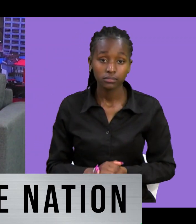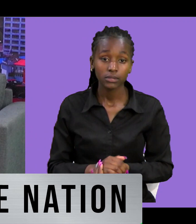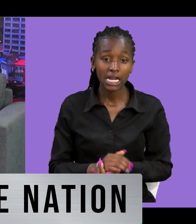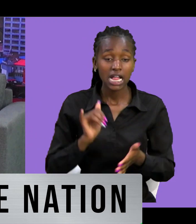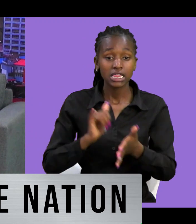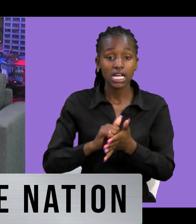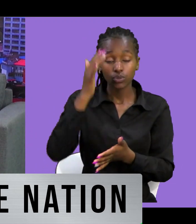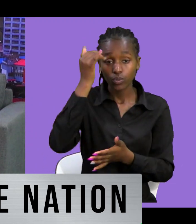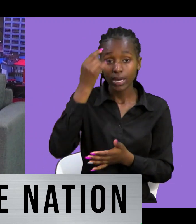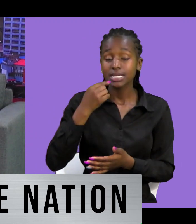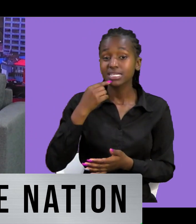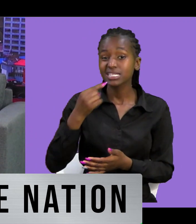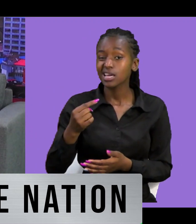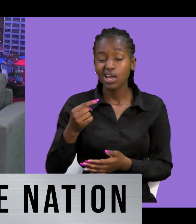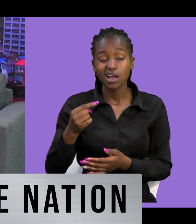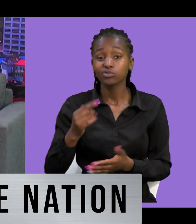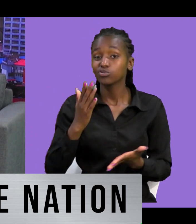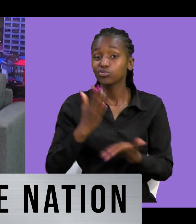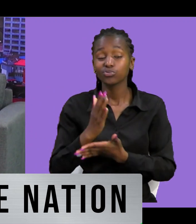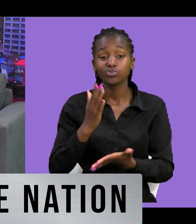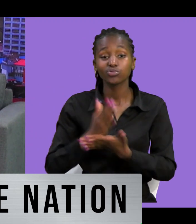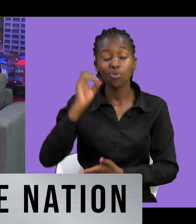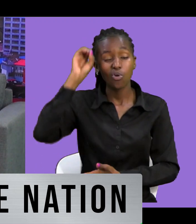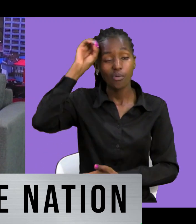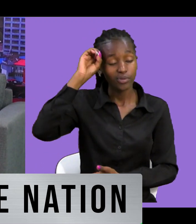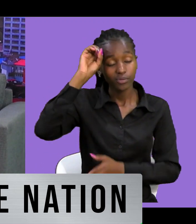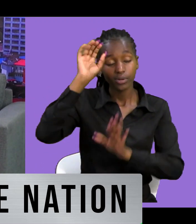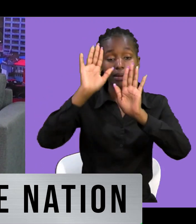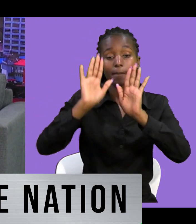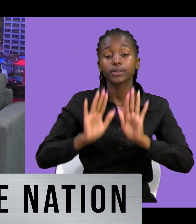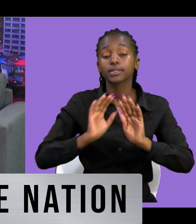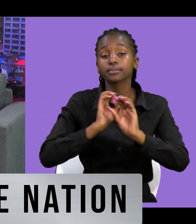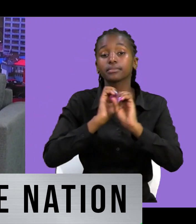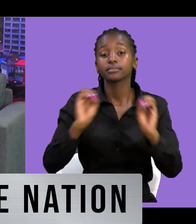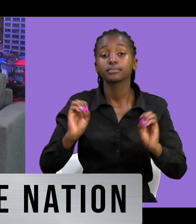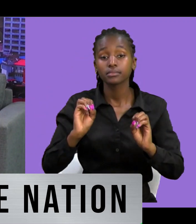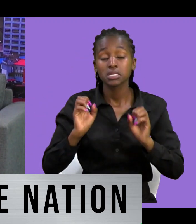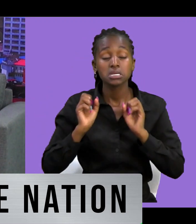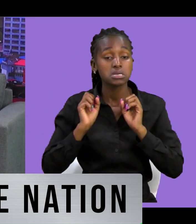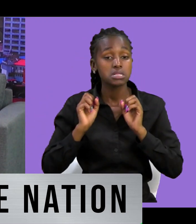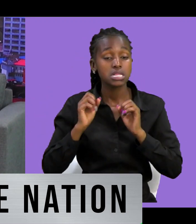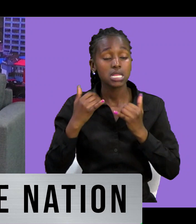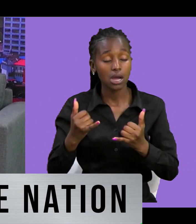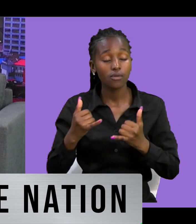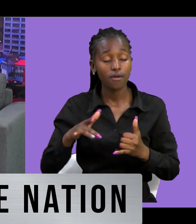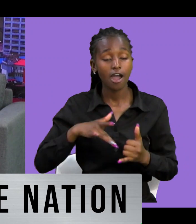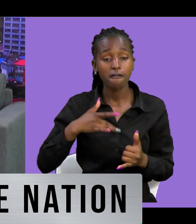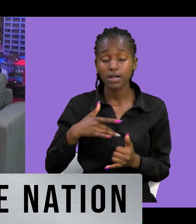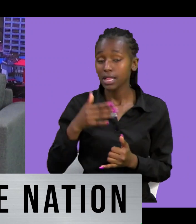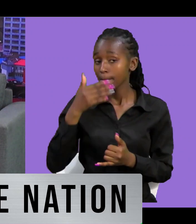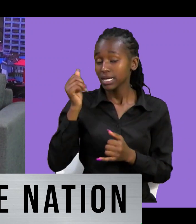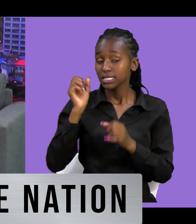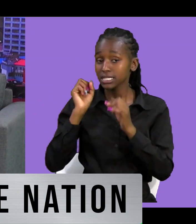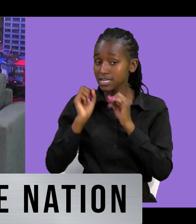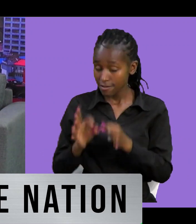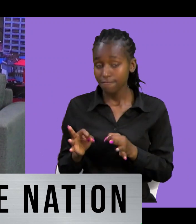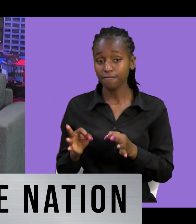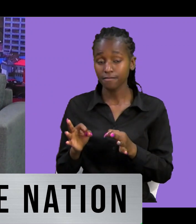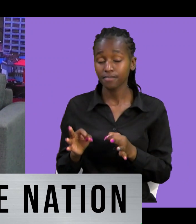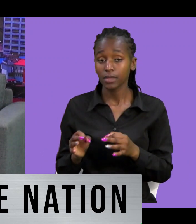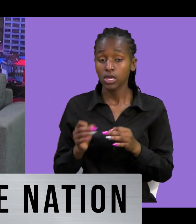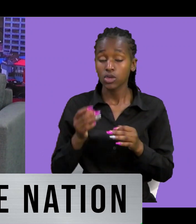right. Because at the end of the day, the person will drive his or agenda. And it's a high time for us, the youth, or even people who are normally